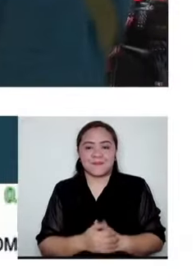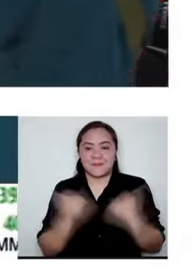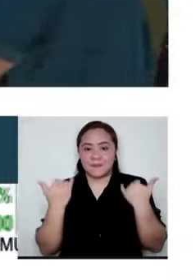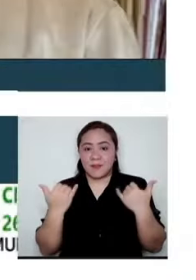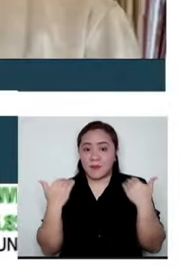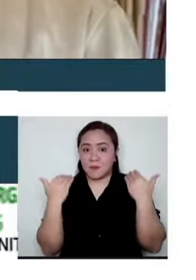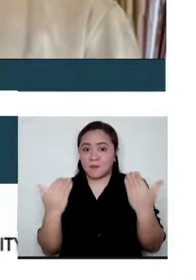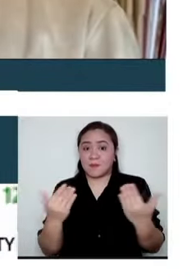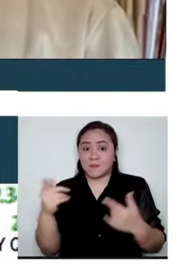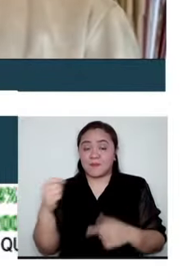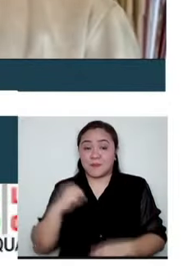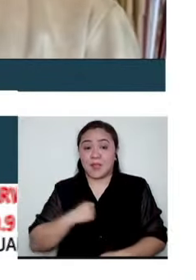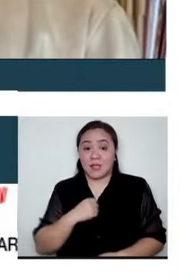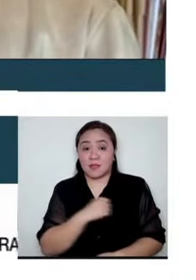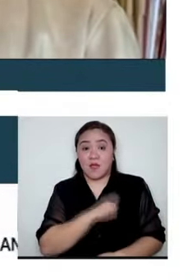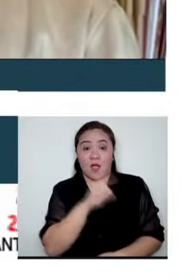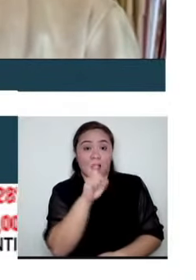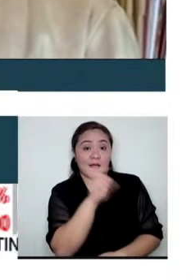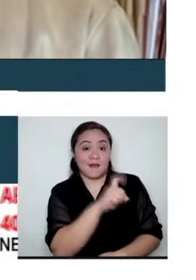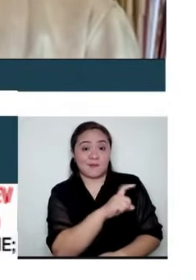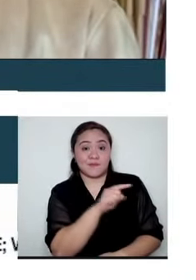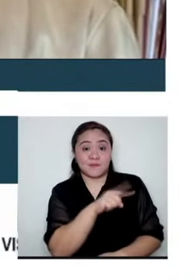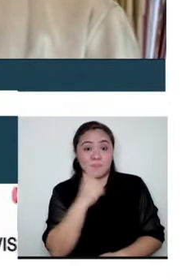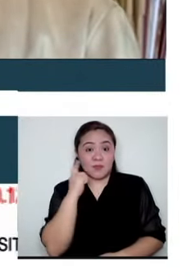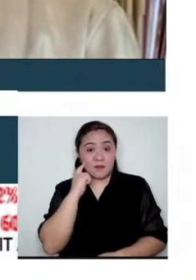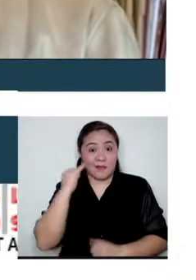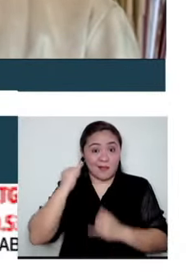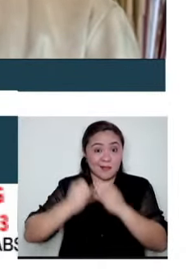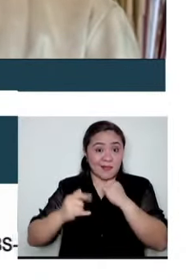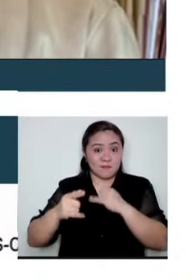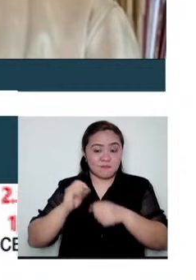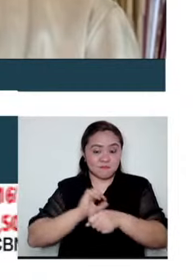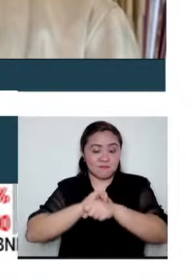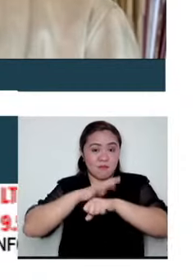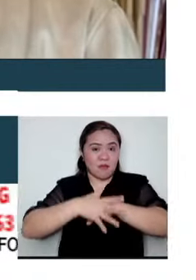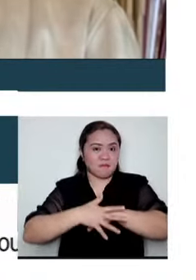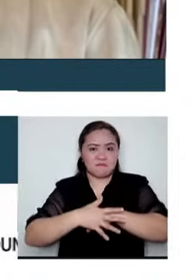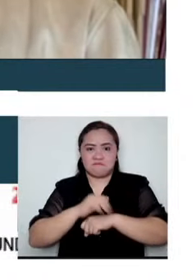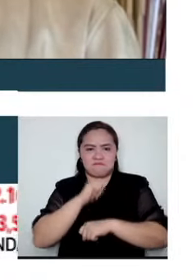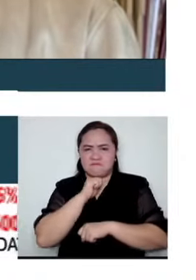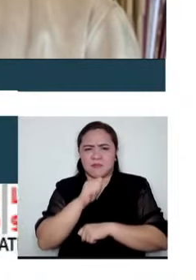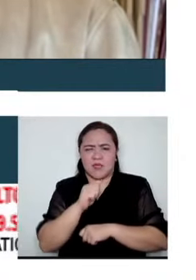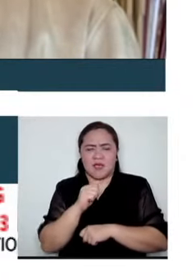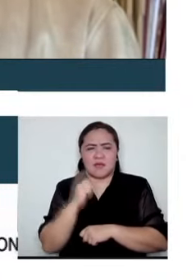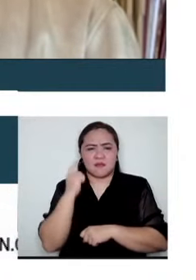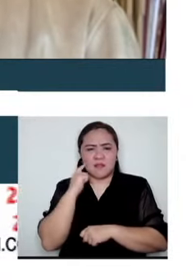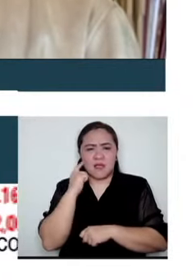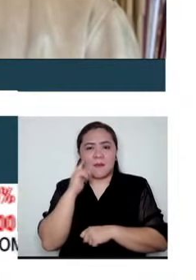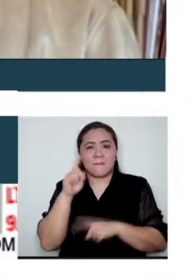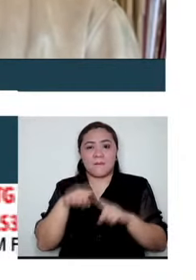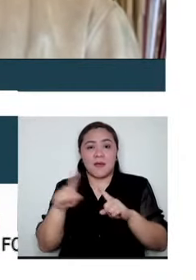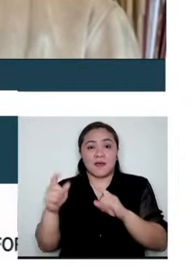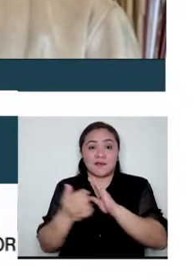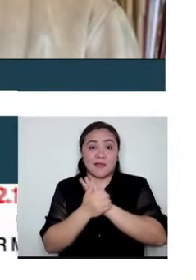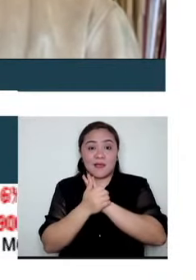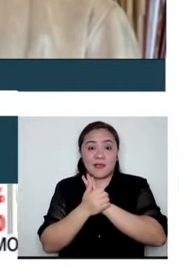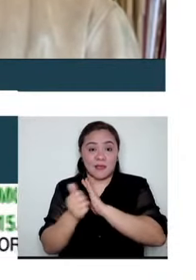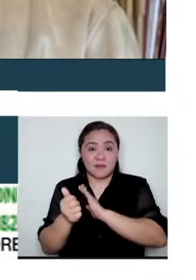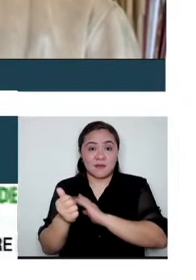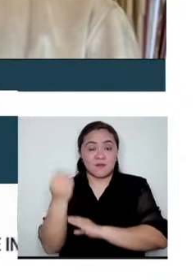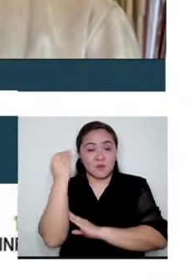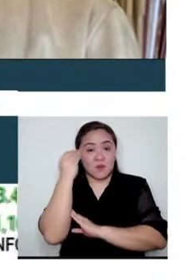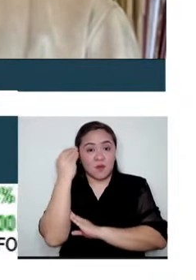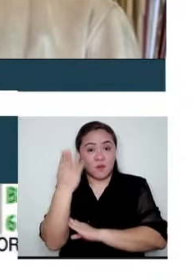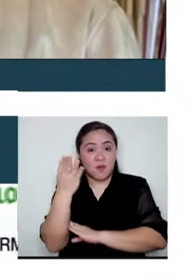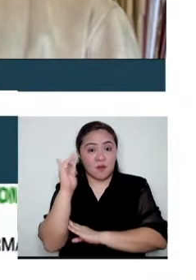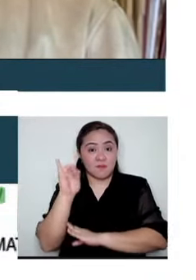Senator Tolentino, this is not going to be the last pandemic that the whole world will face. Experts have said that. So in